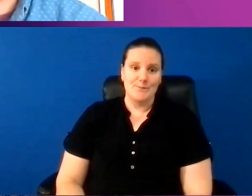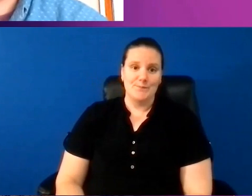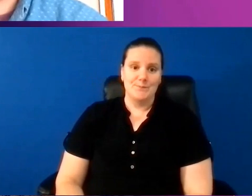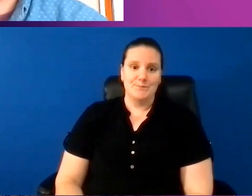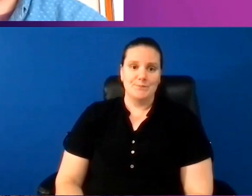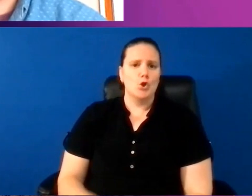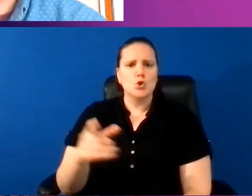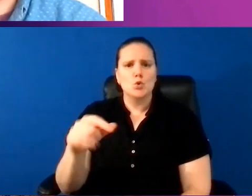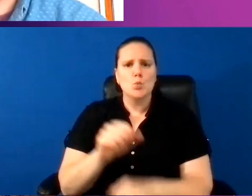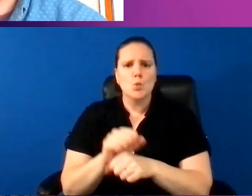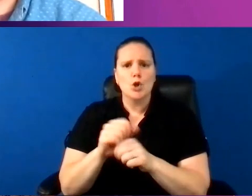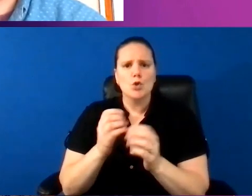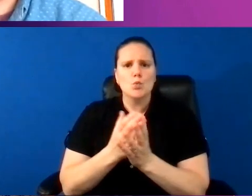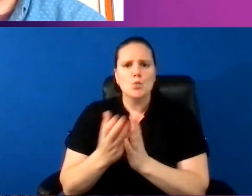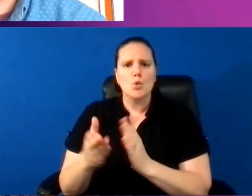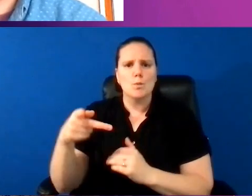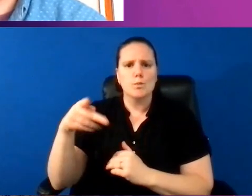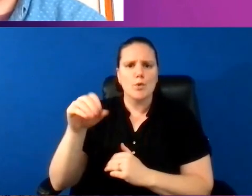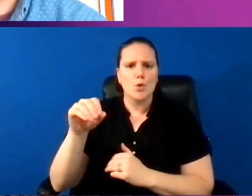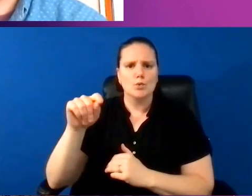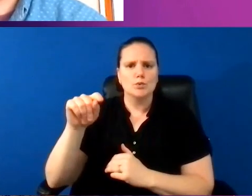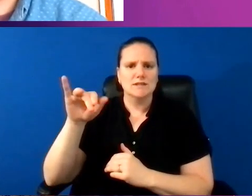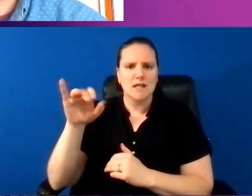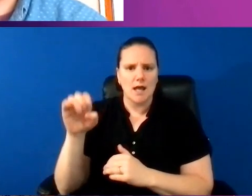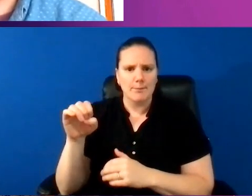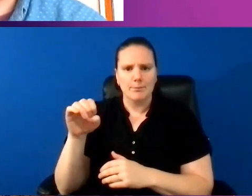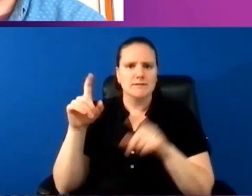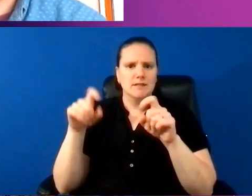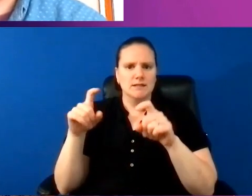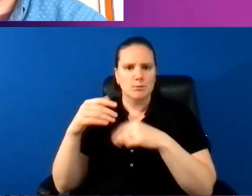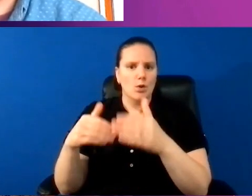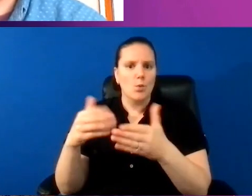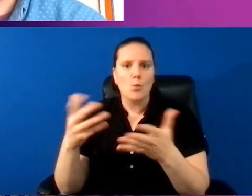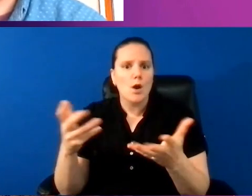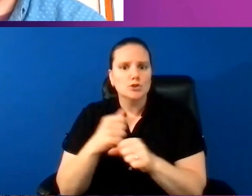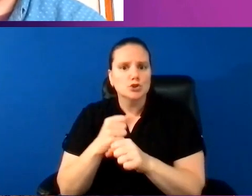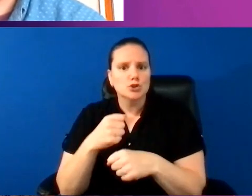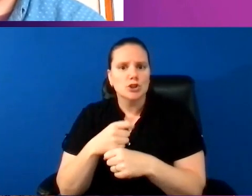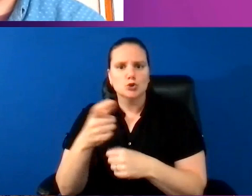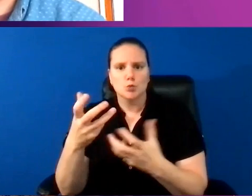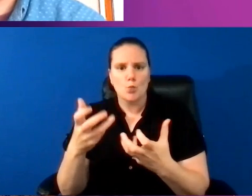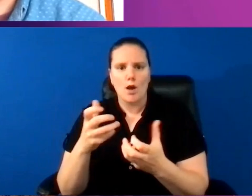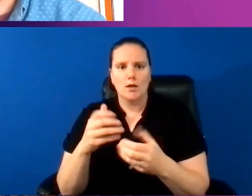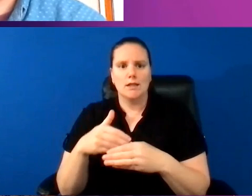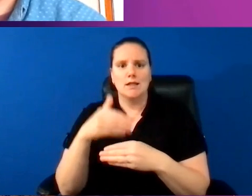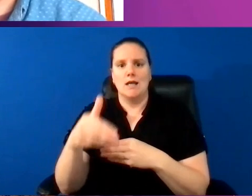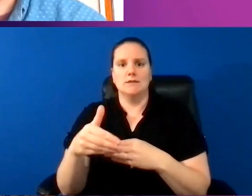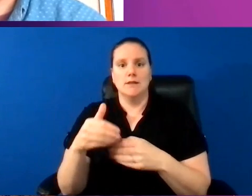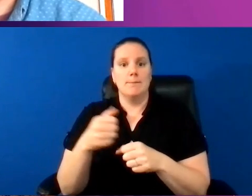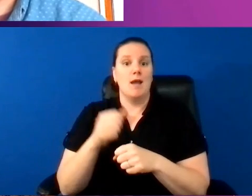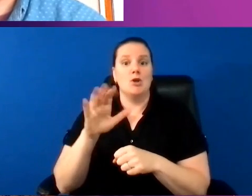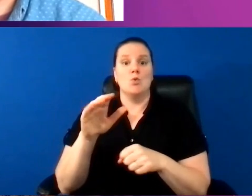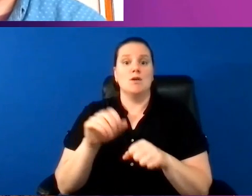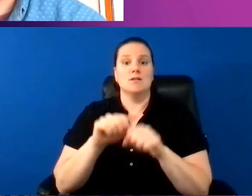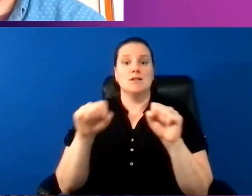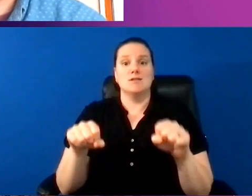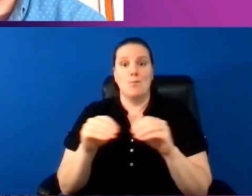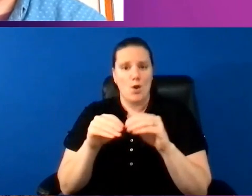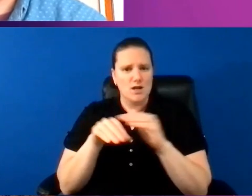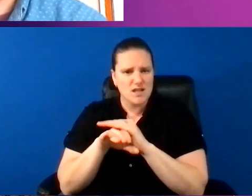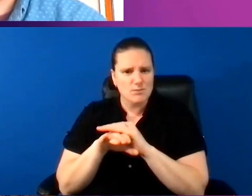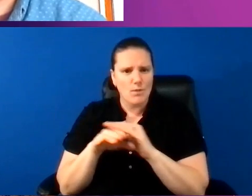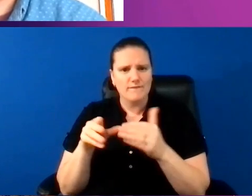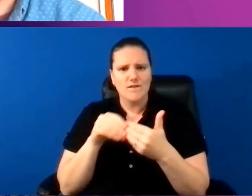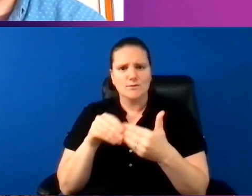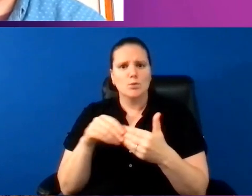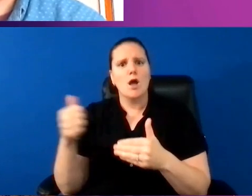As you have worked through the prototyping and testing process, what are some changes that you want to make next that would make your system more accessible and flexible to